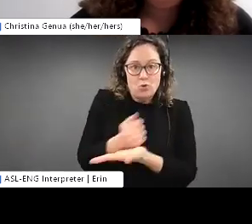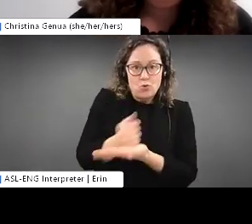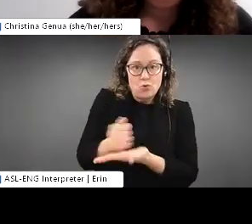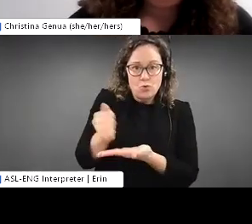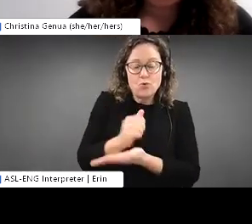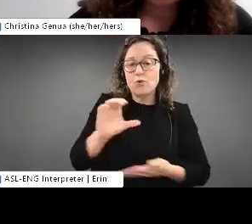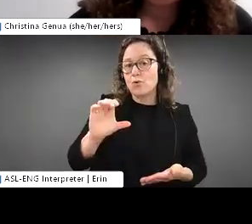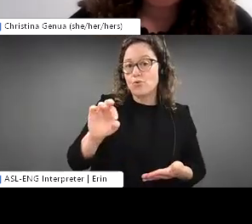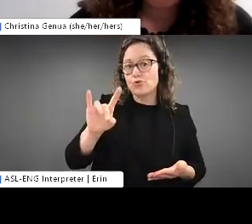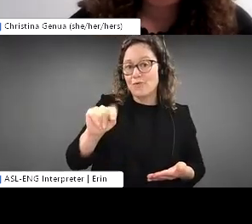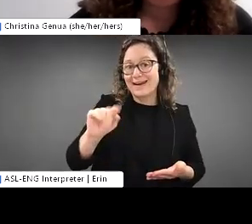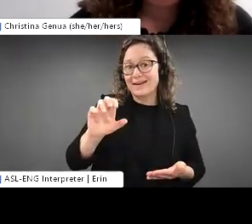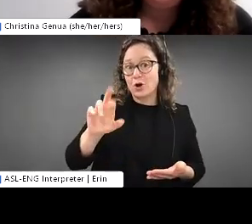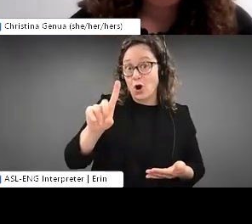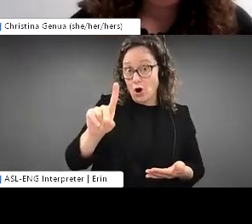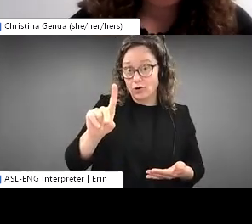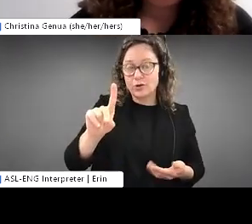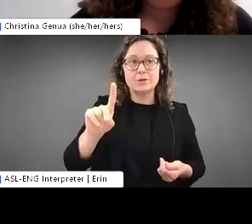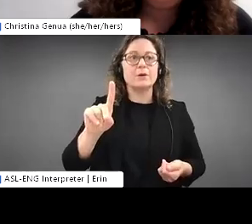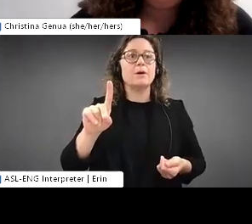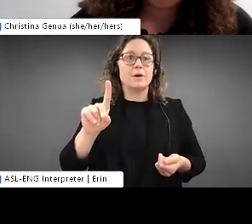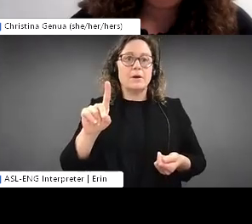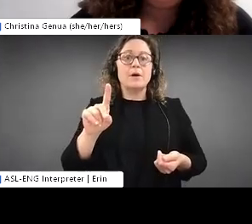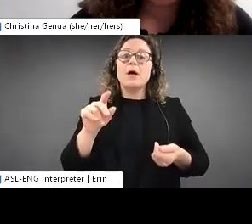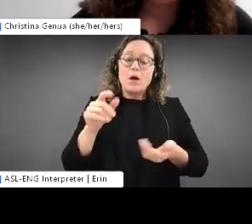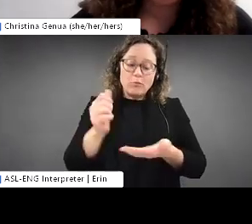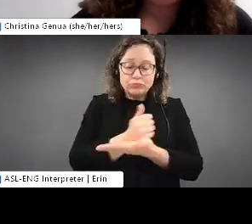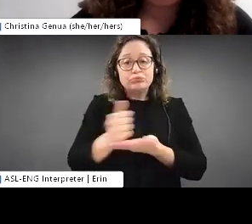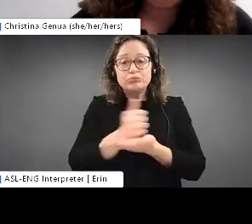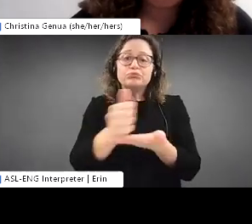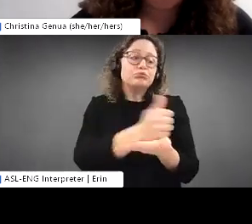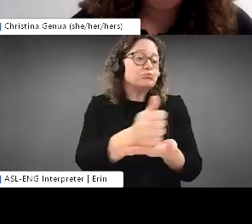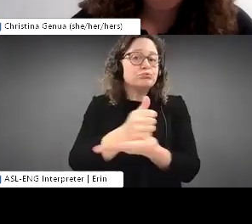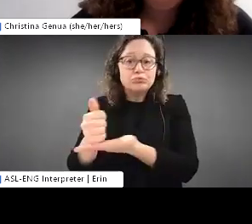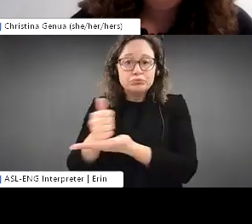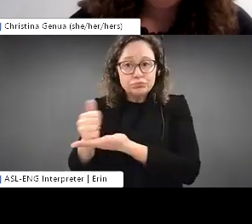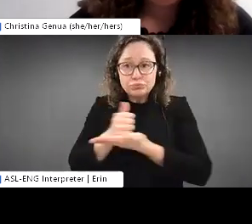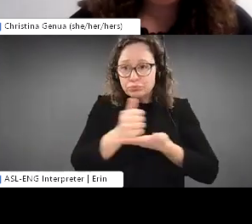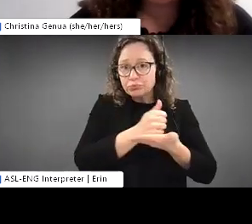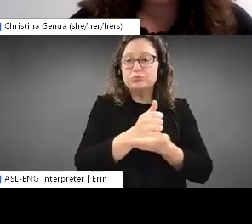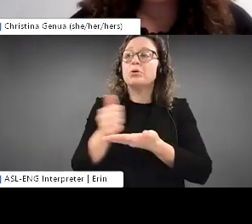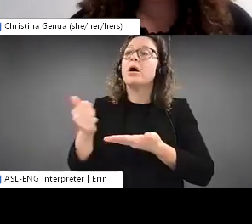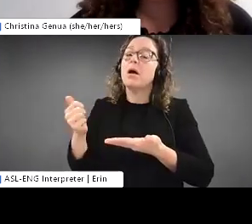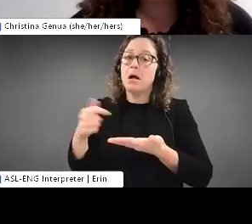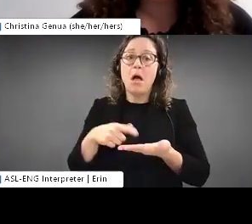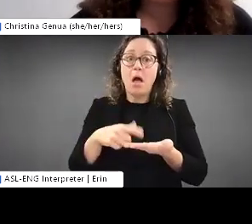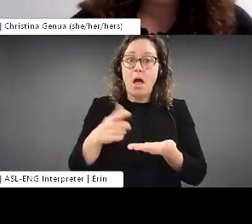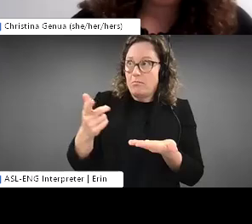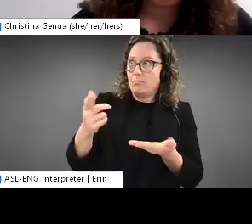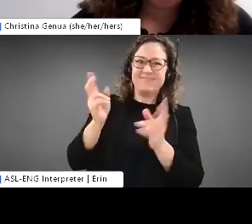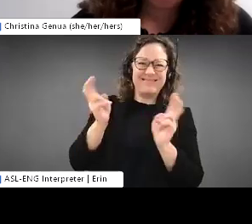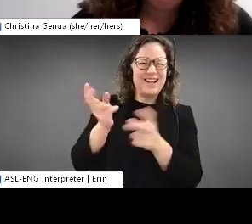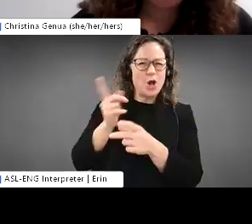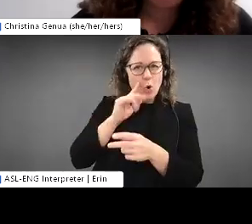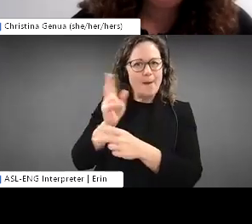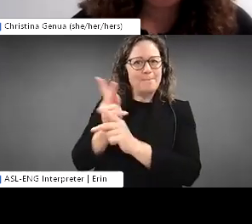things. If you don't pay the money back in full every month, you'll pay interest on the total amount you owe. So it is important just to make sure